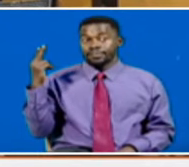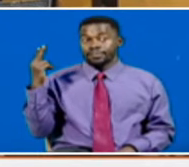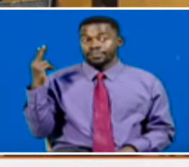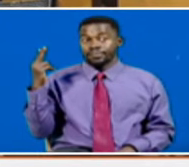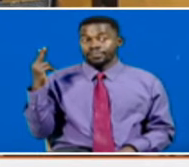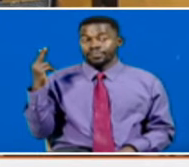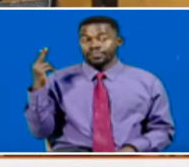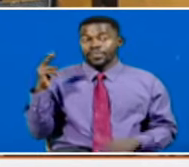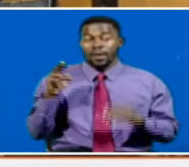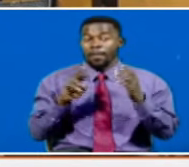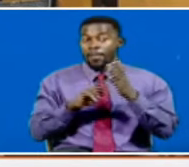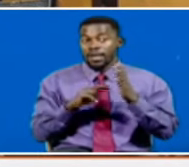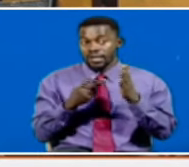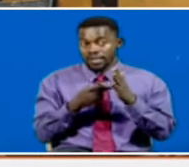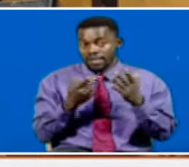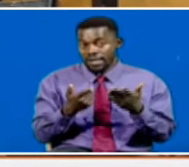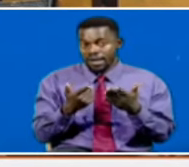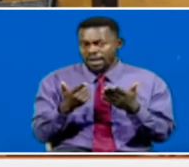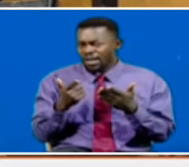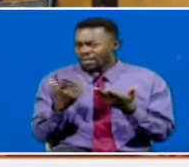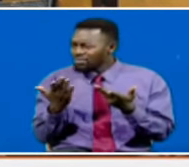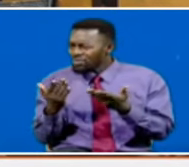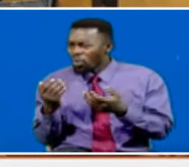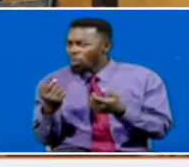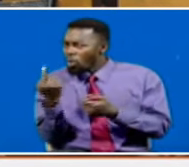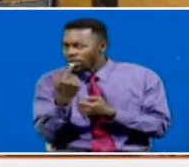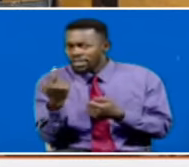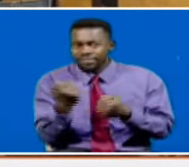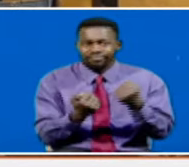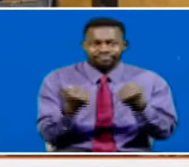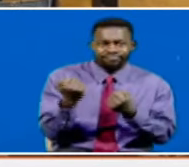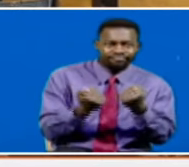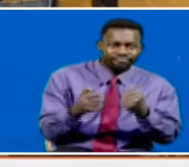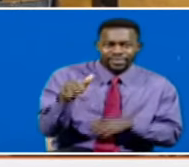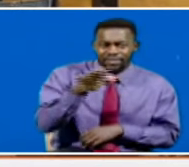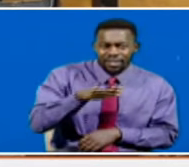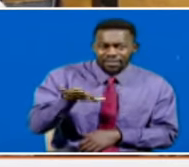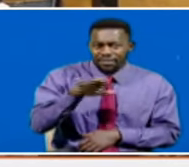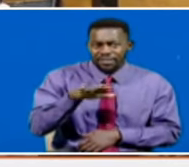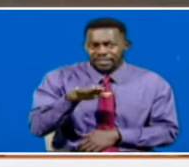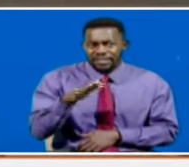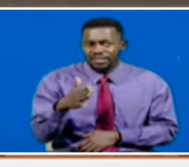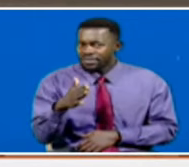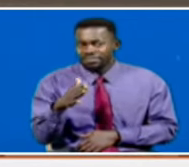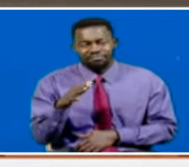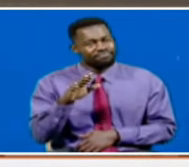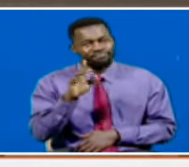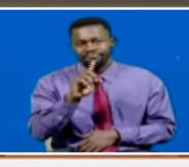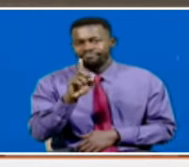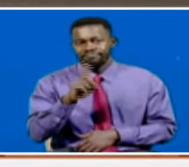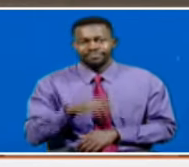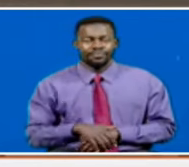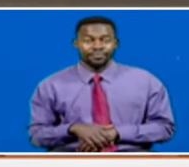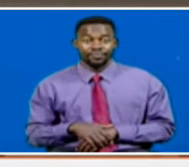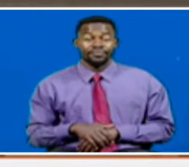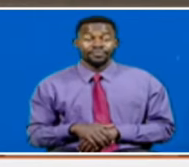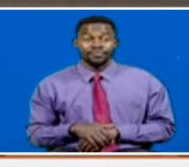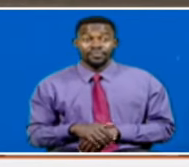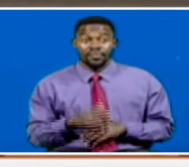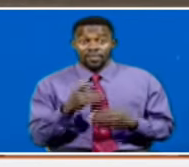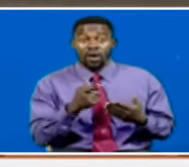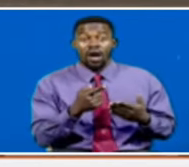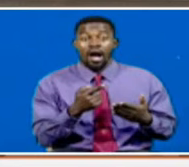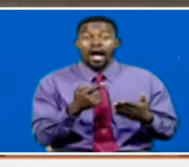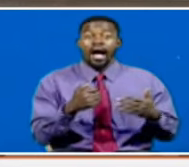Therefore, they just said that they were passing by and they just came in to check the compound. The raid came a day after he recorded